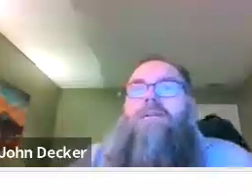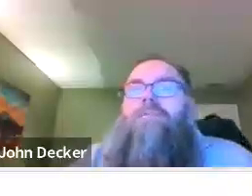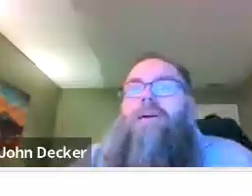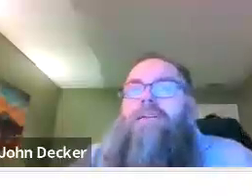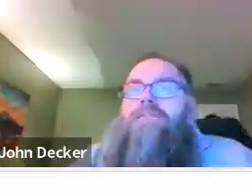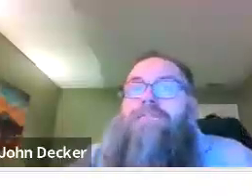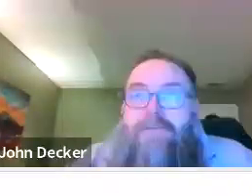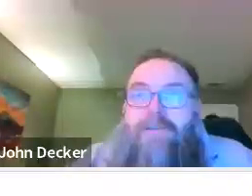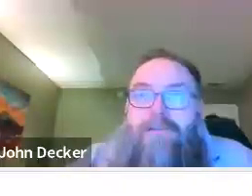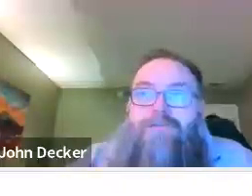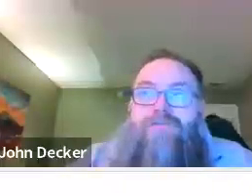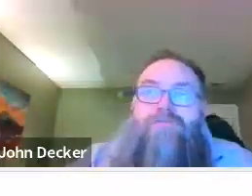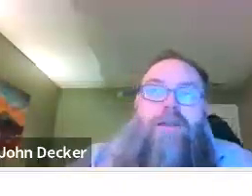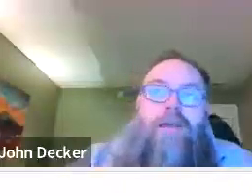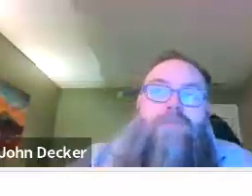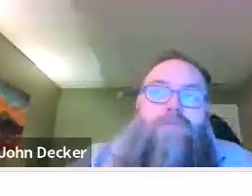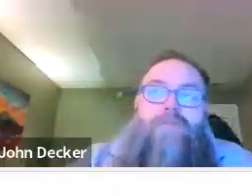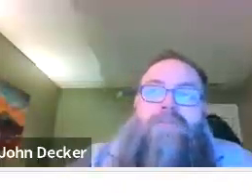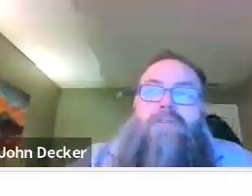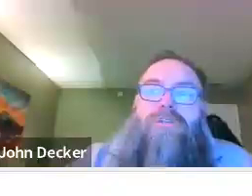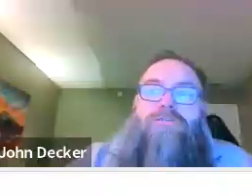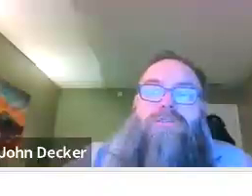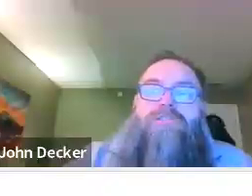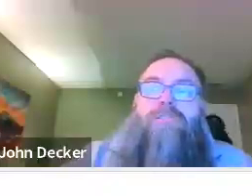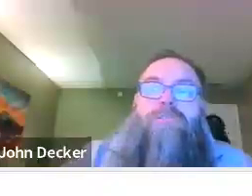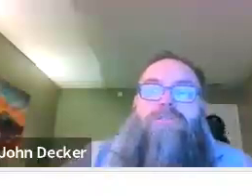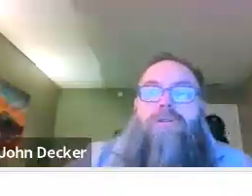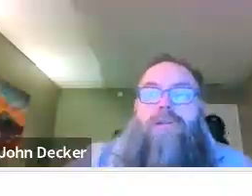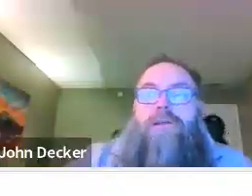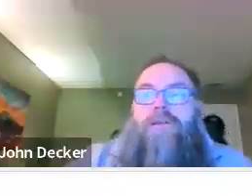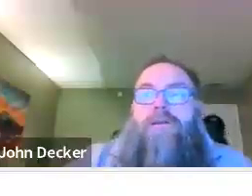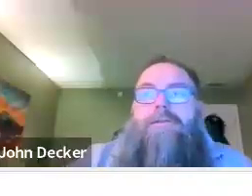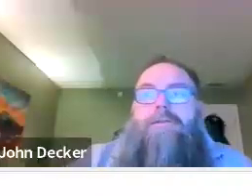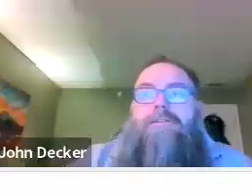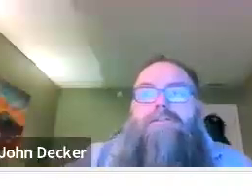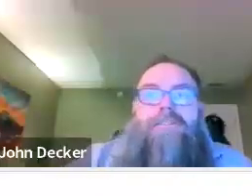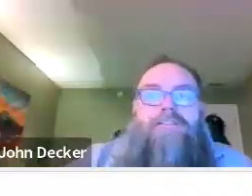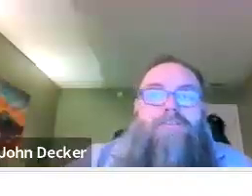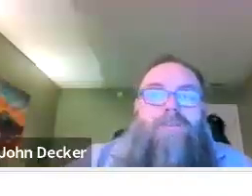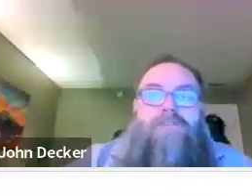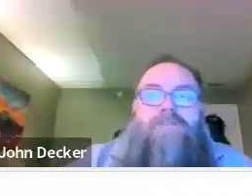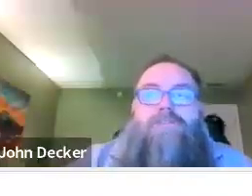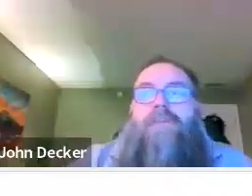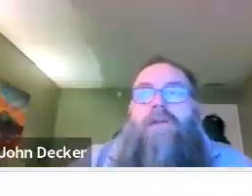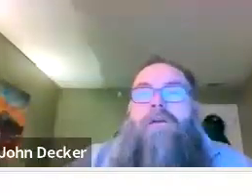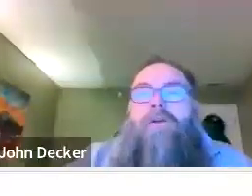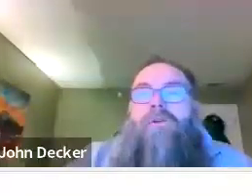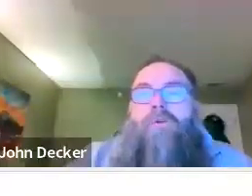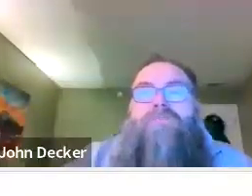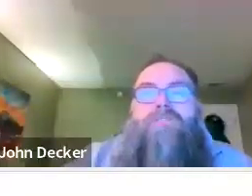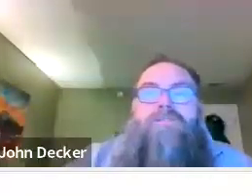providers as well. But specifically, there's groups right now that are focusing on transportation, early start, and specialized therapeutic